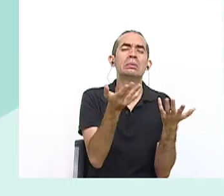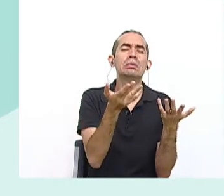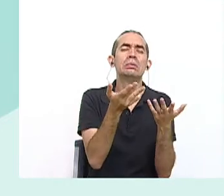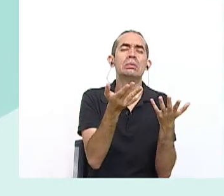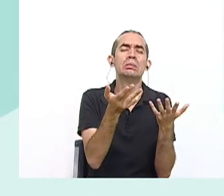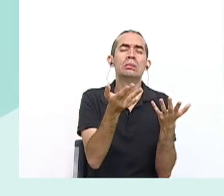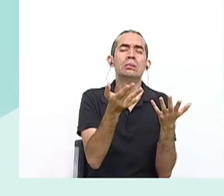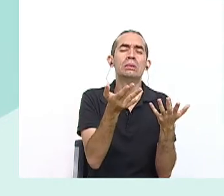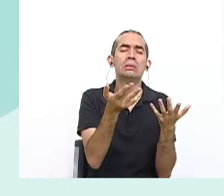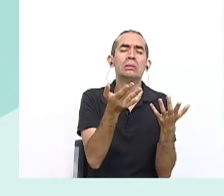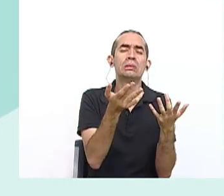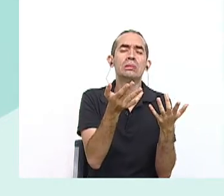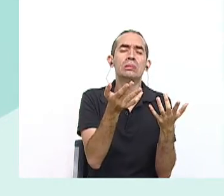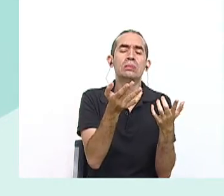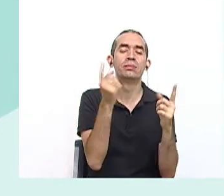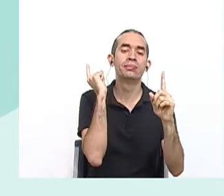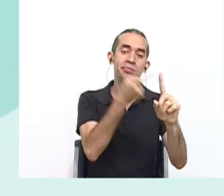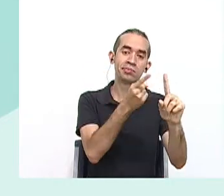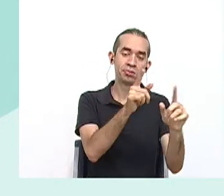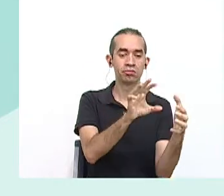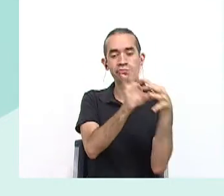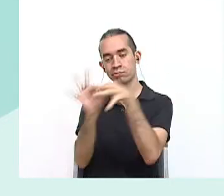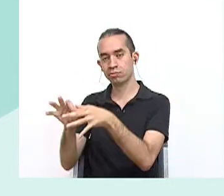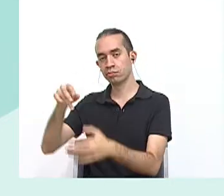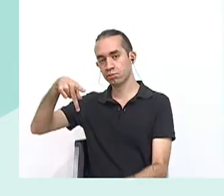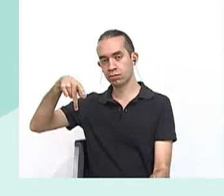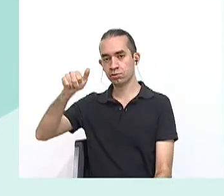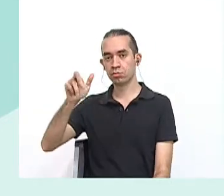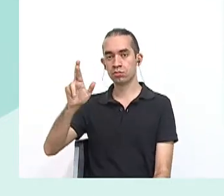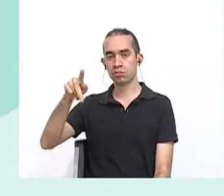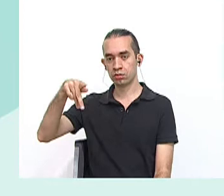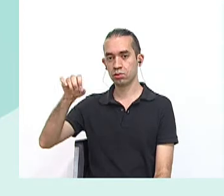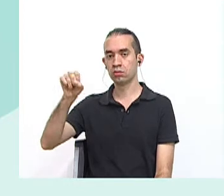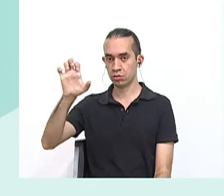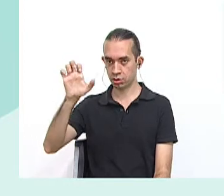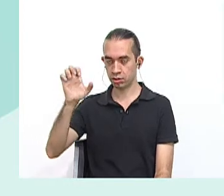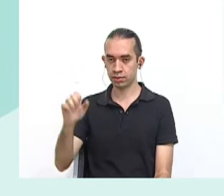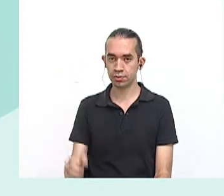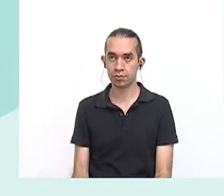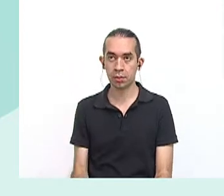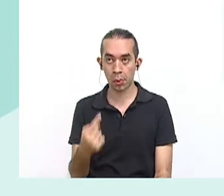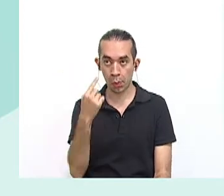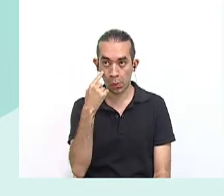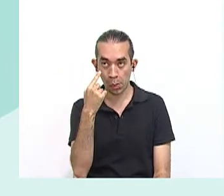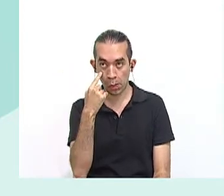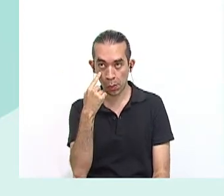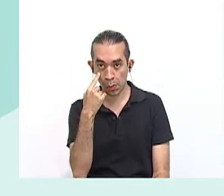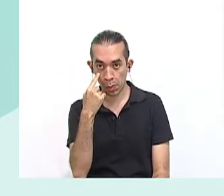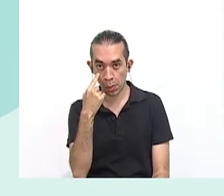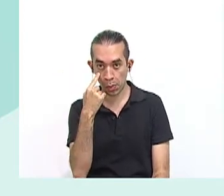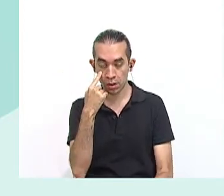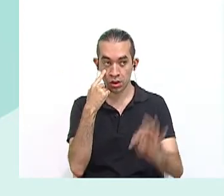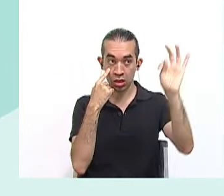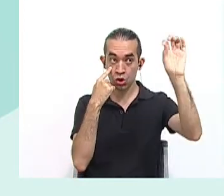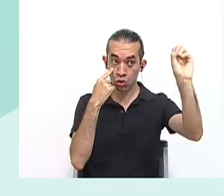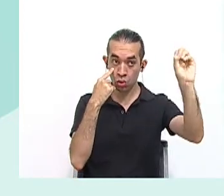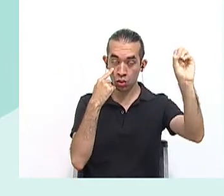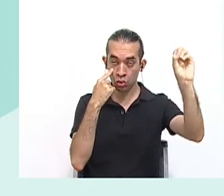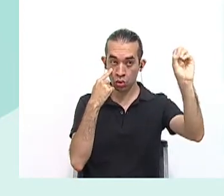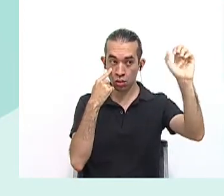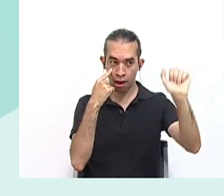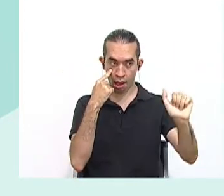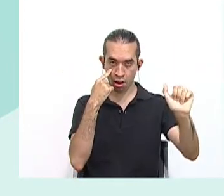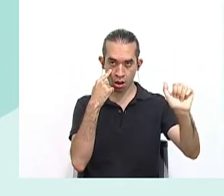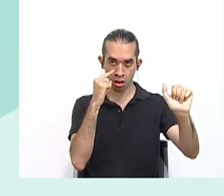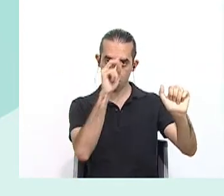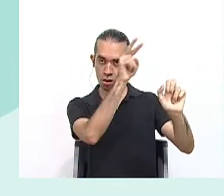it? A purpose, okay? Now look at the difference between to reveal and a function. Do you